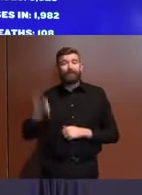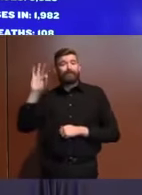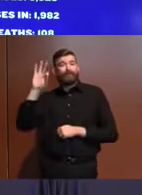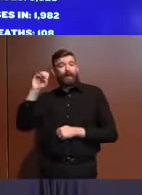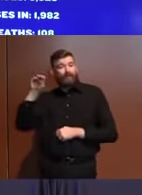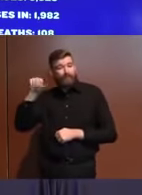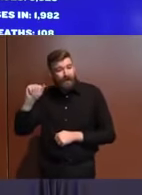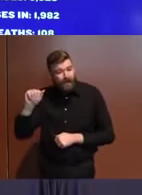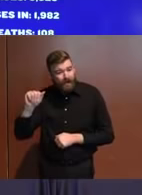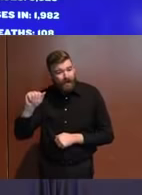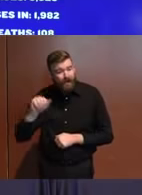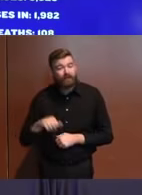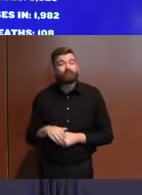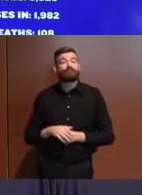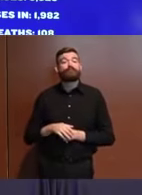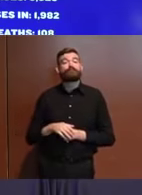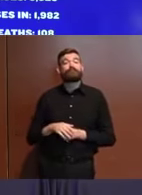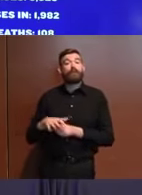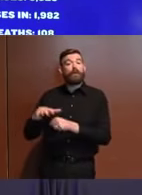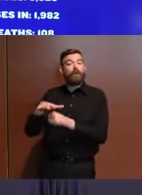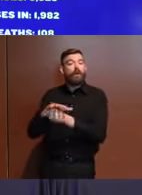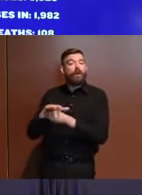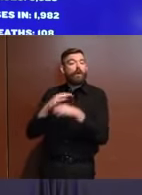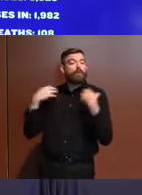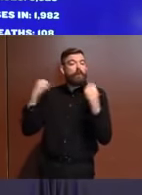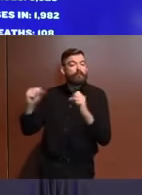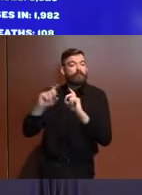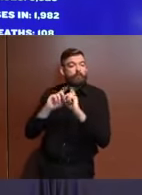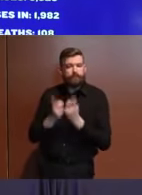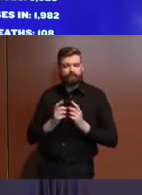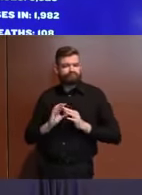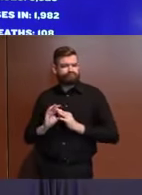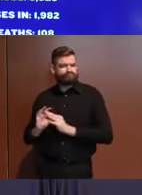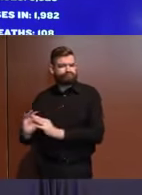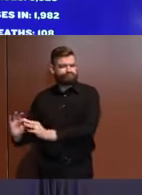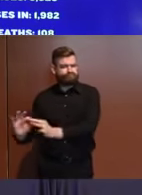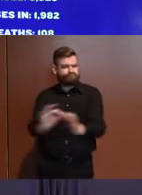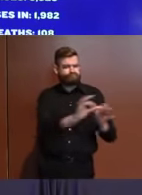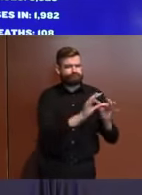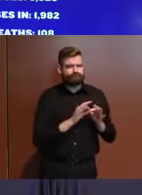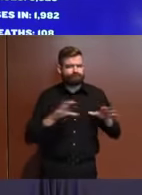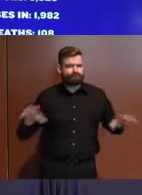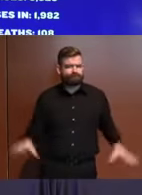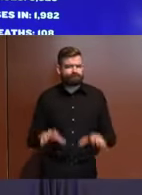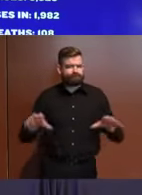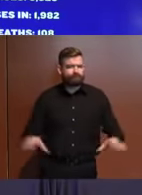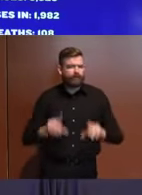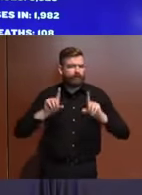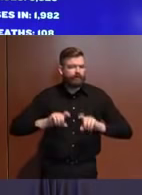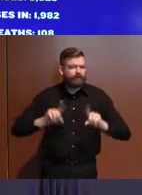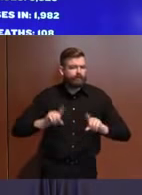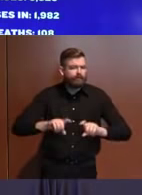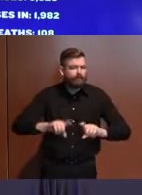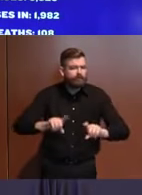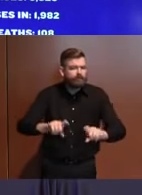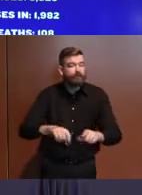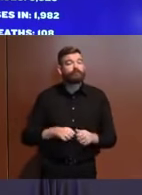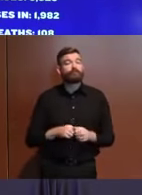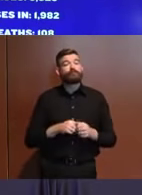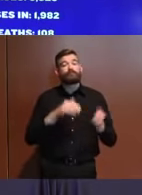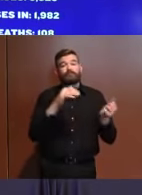our local health departments, county and local, our healthcare systems, and of course, our private sector